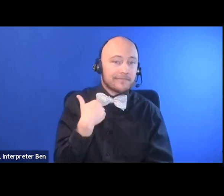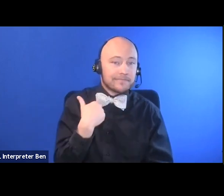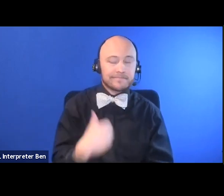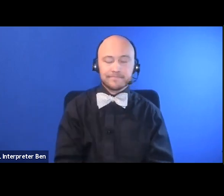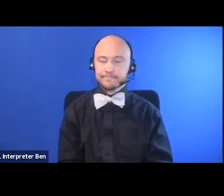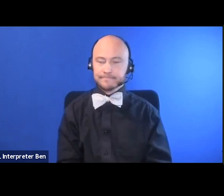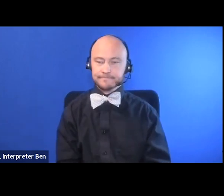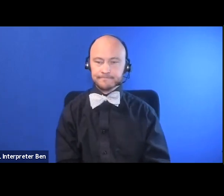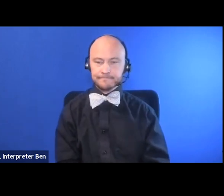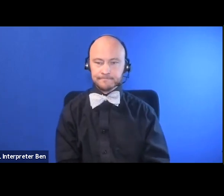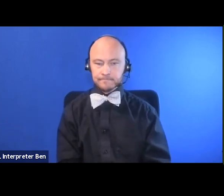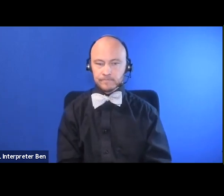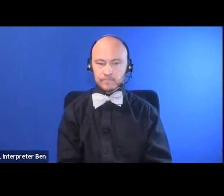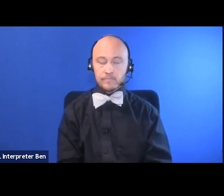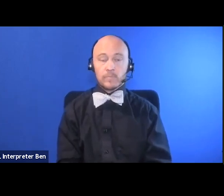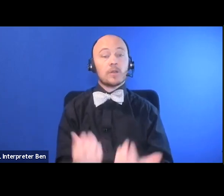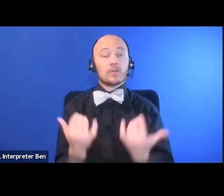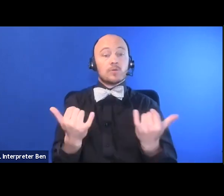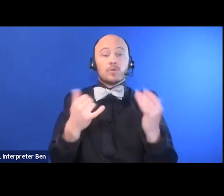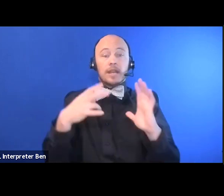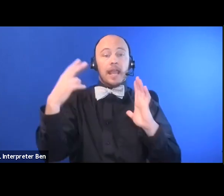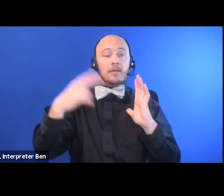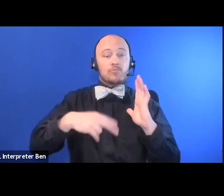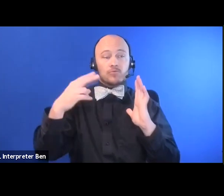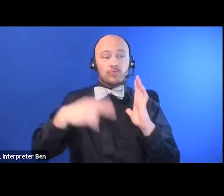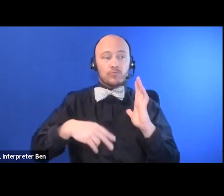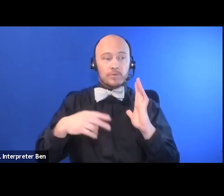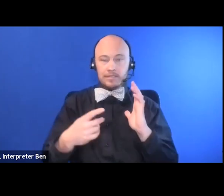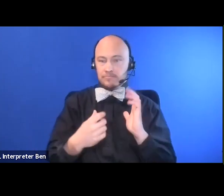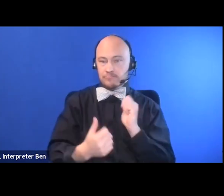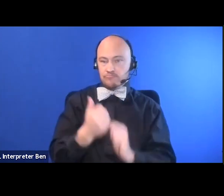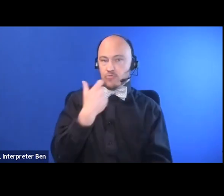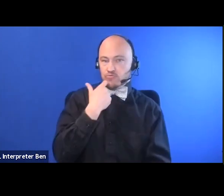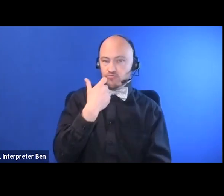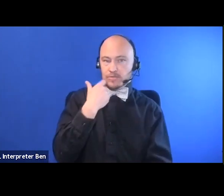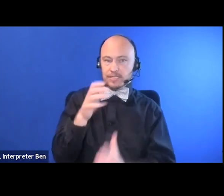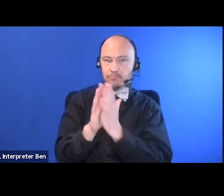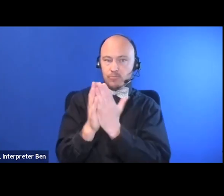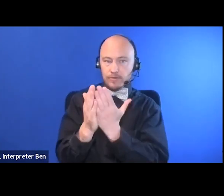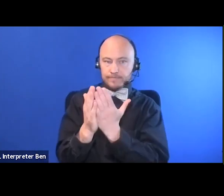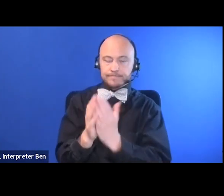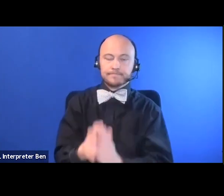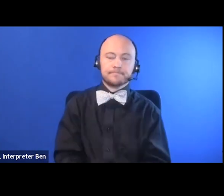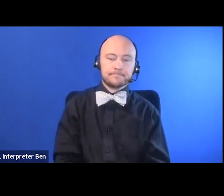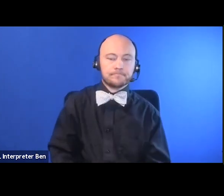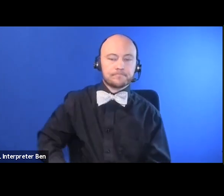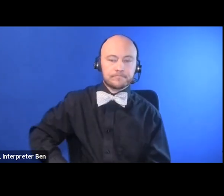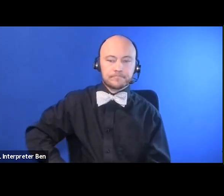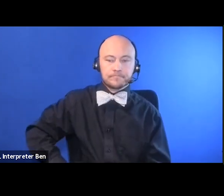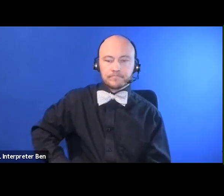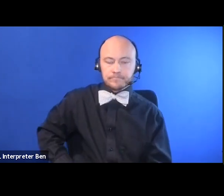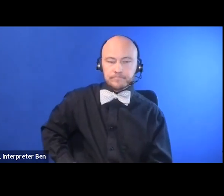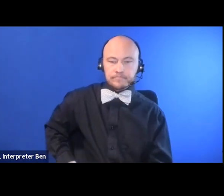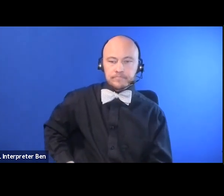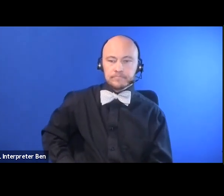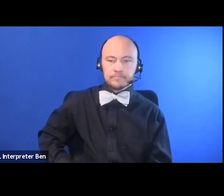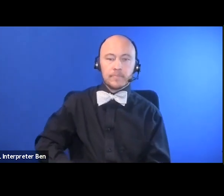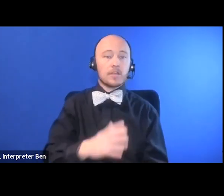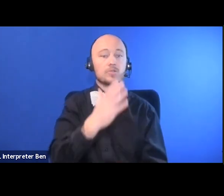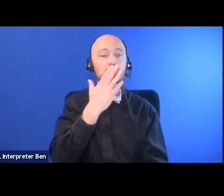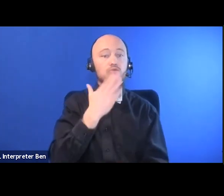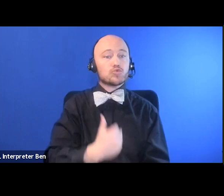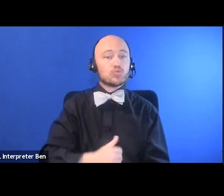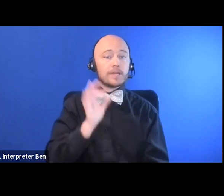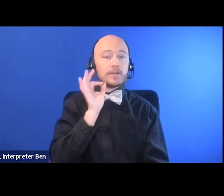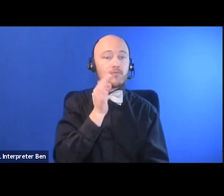And I'm going to read today from my most recent novel. It's called The Sweetest